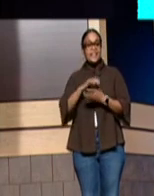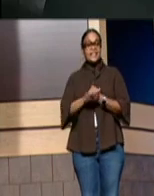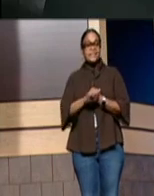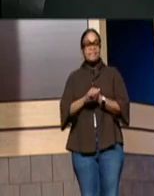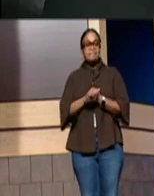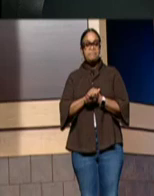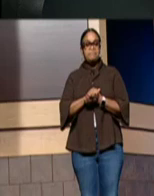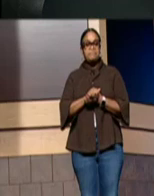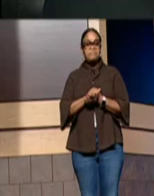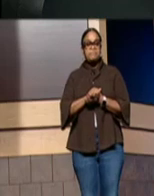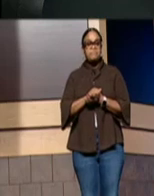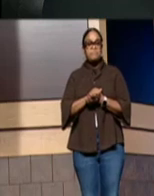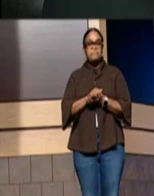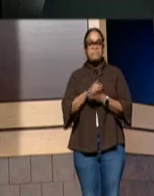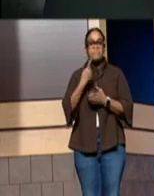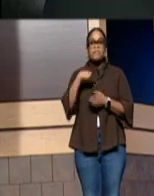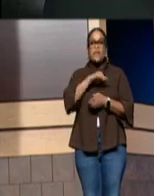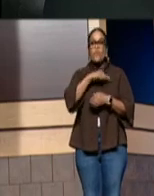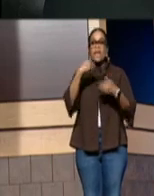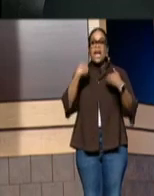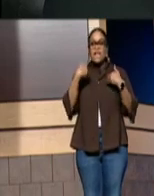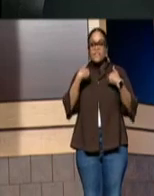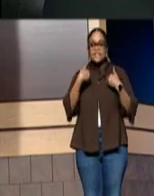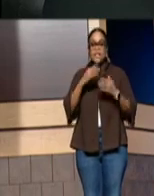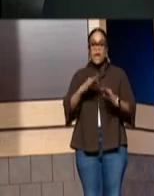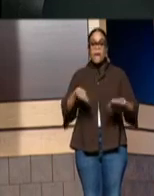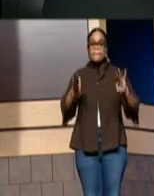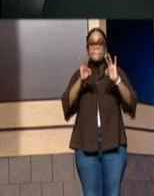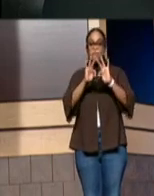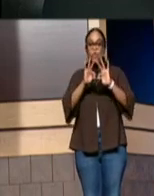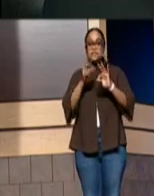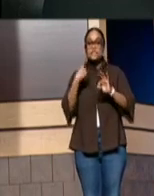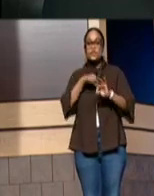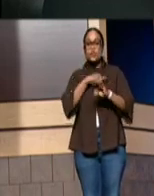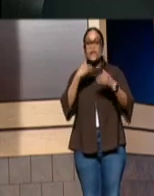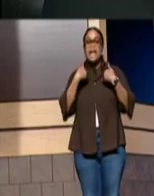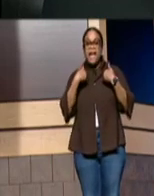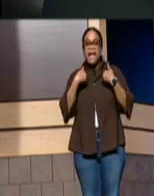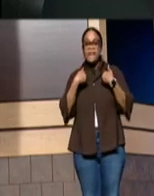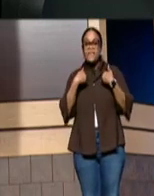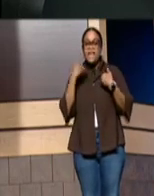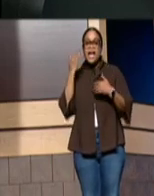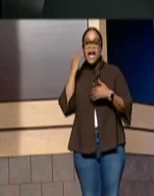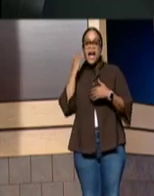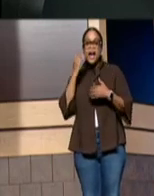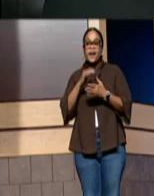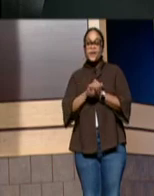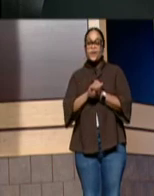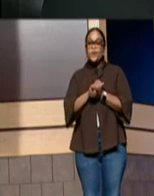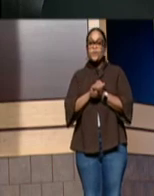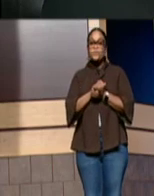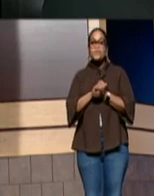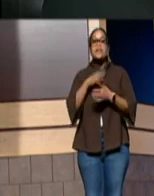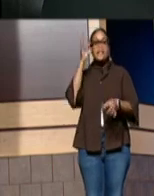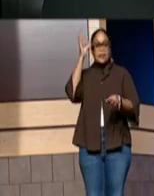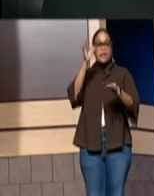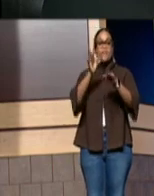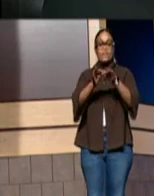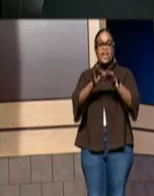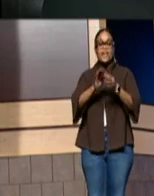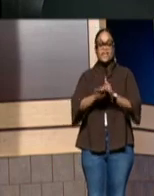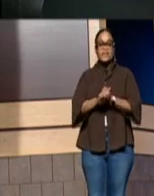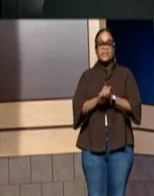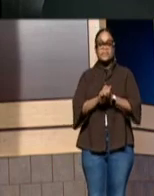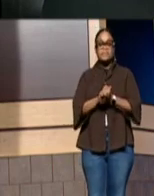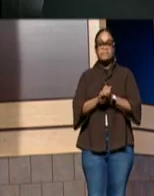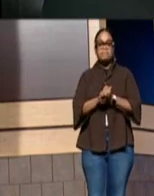this balance we must have because I've known people of great faith who got sick. Yeah. And their faith, if I would quantitatively